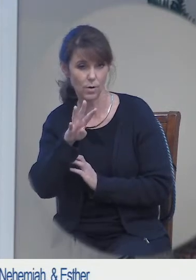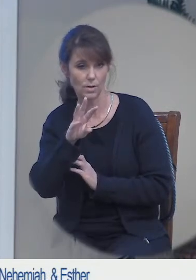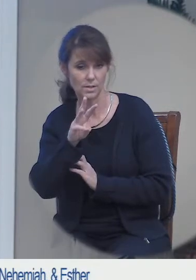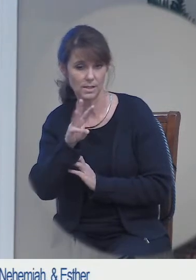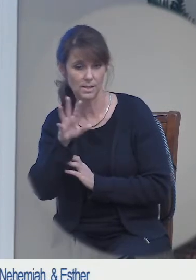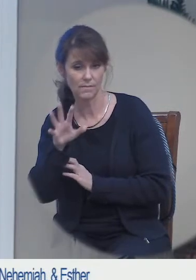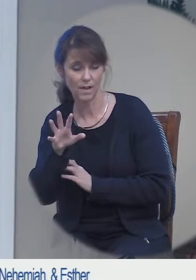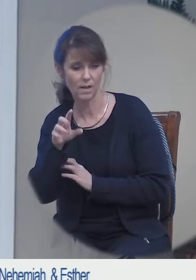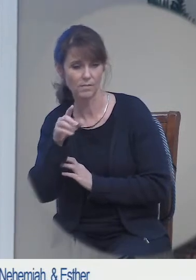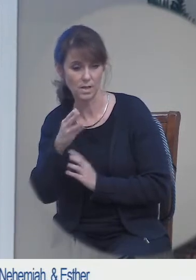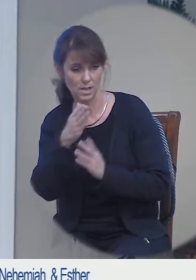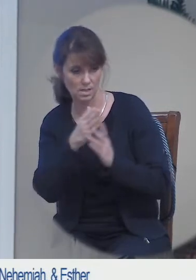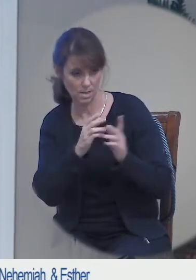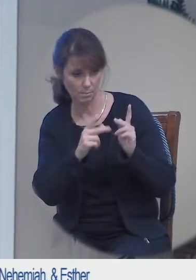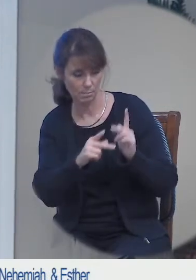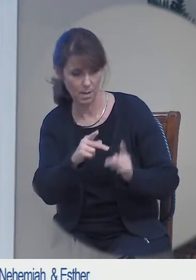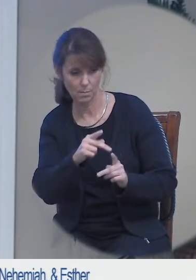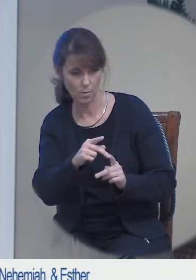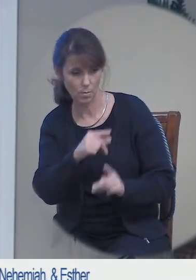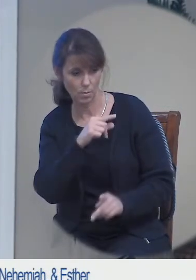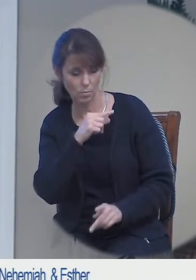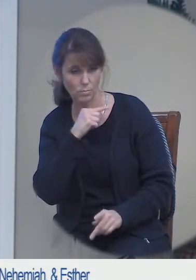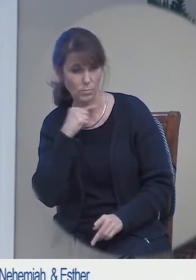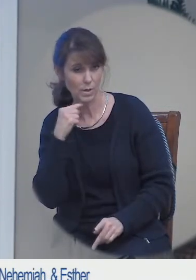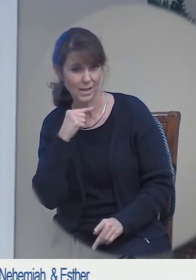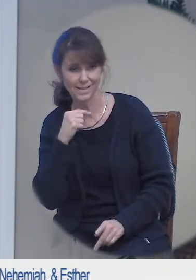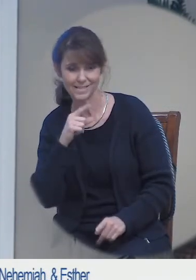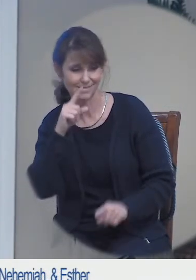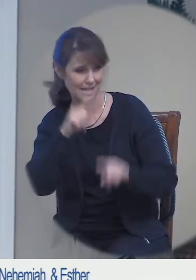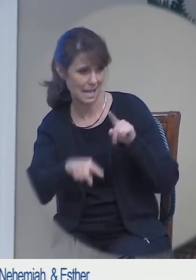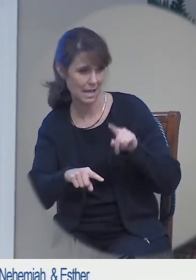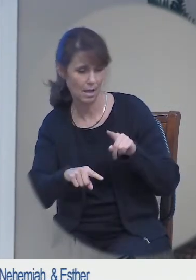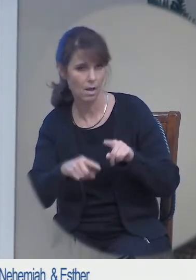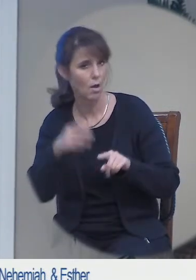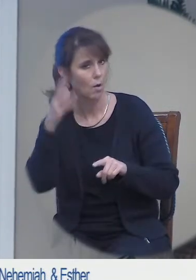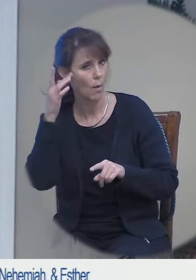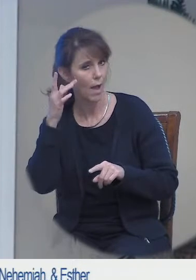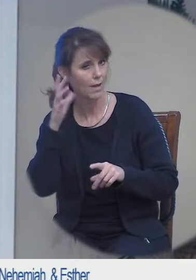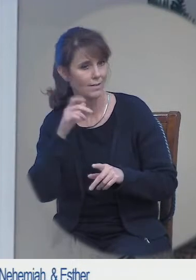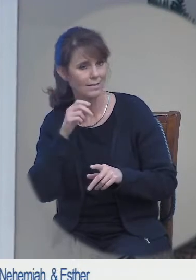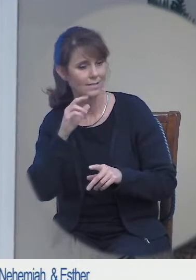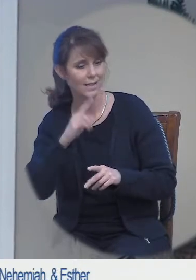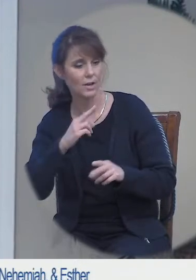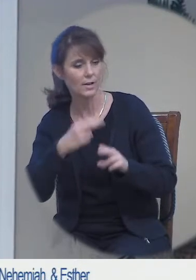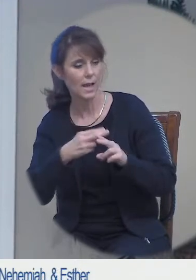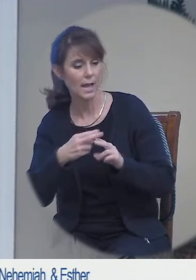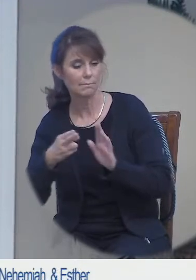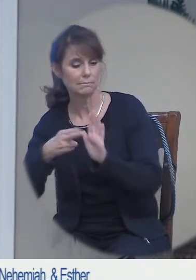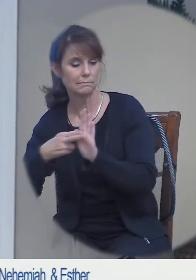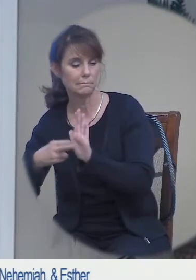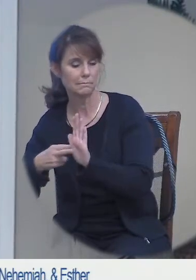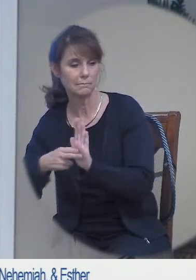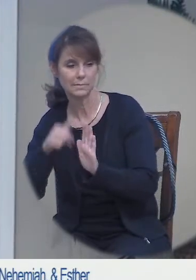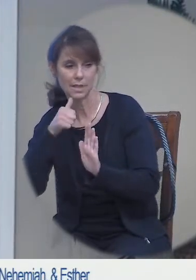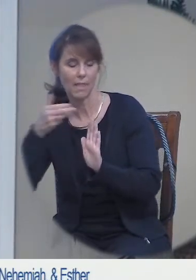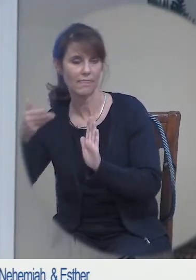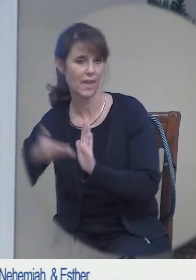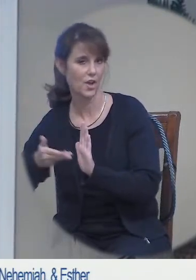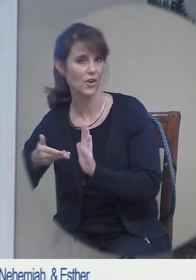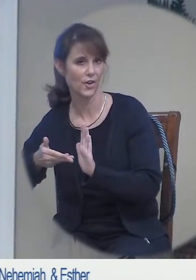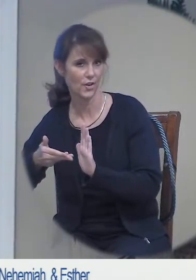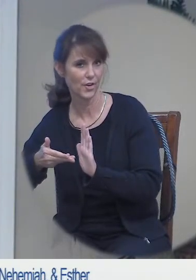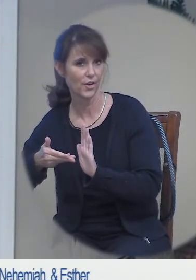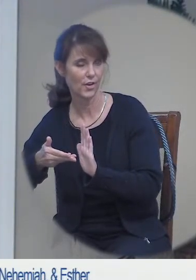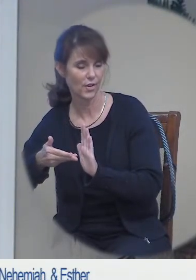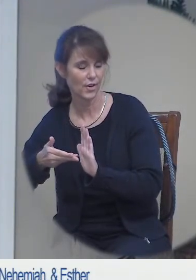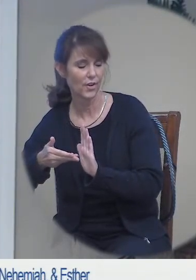be priests because they were not part of the ancestral registration. So this list became important about who was going to get to serve God